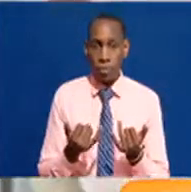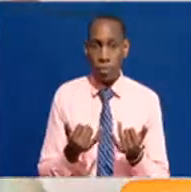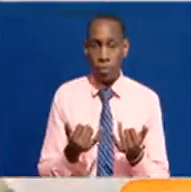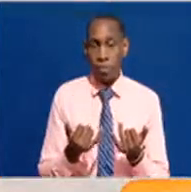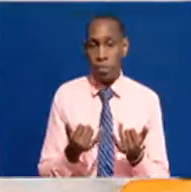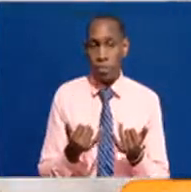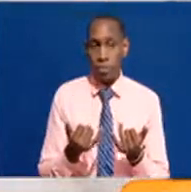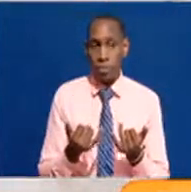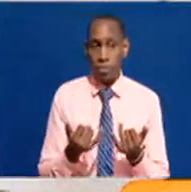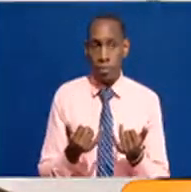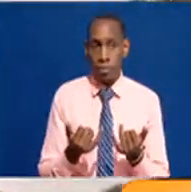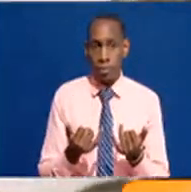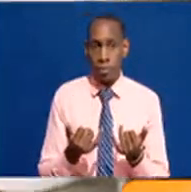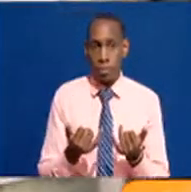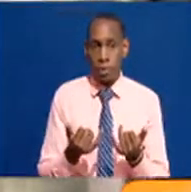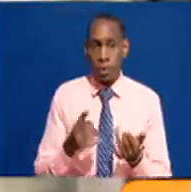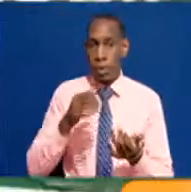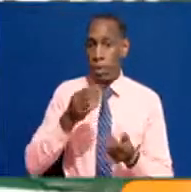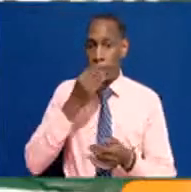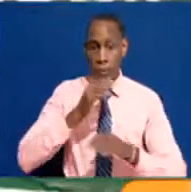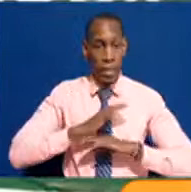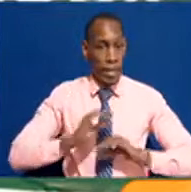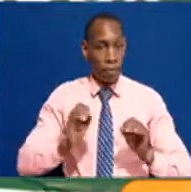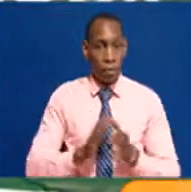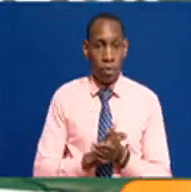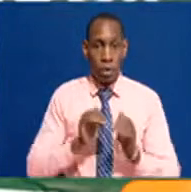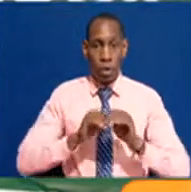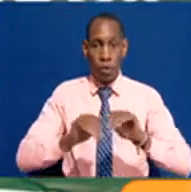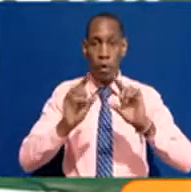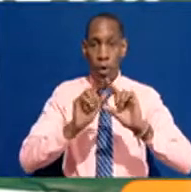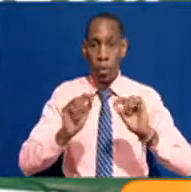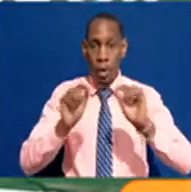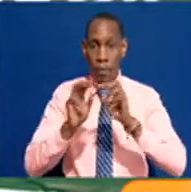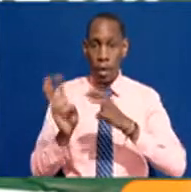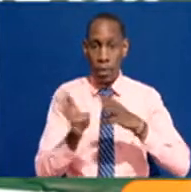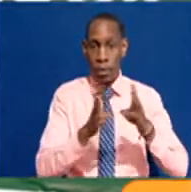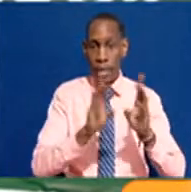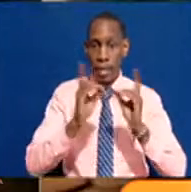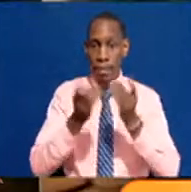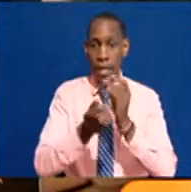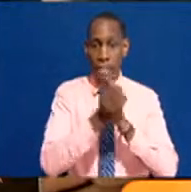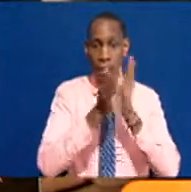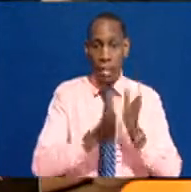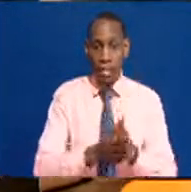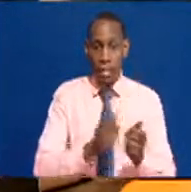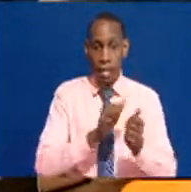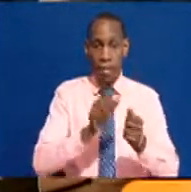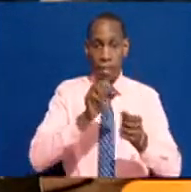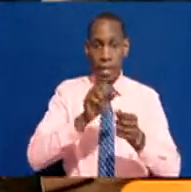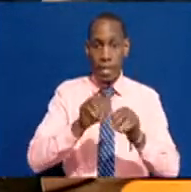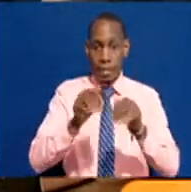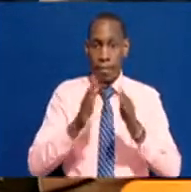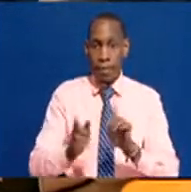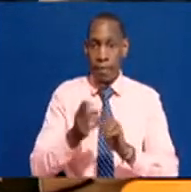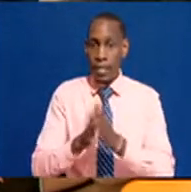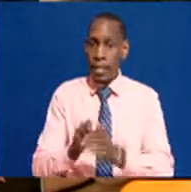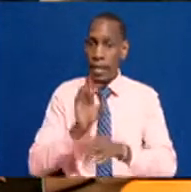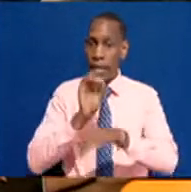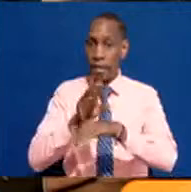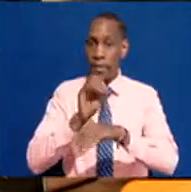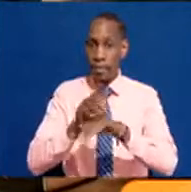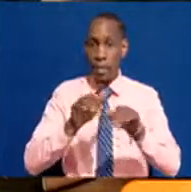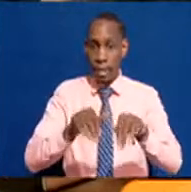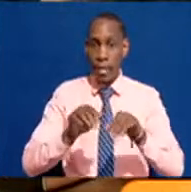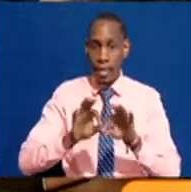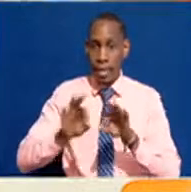looking at high cases of food insecurity. According to the meteorological scientists, maize farmers should get advice from agricultural